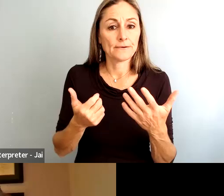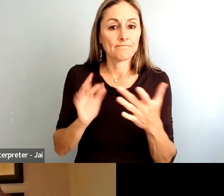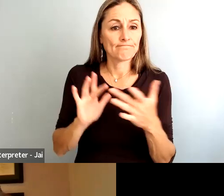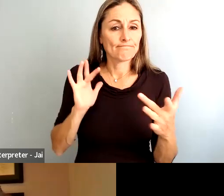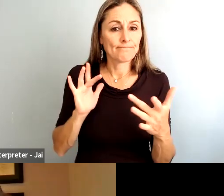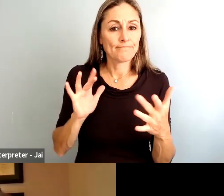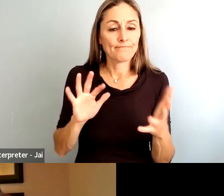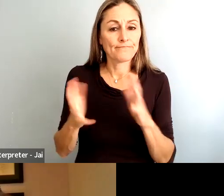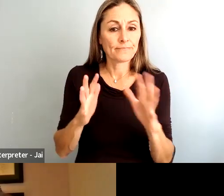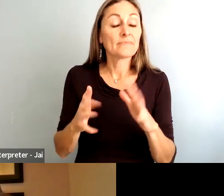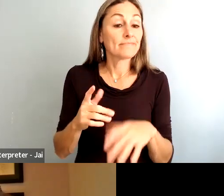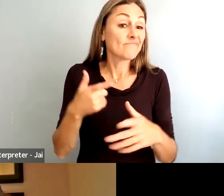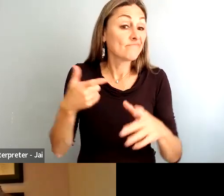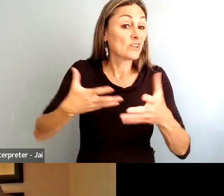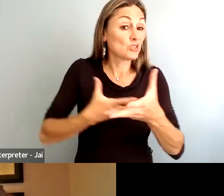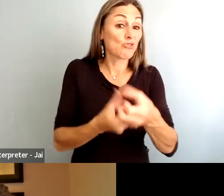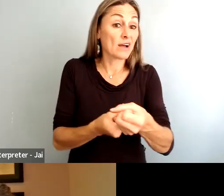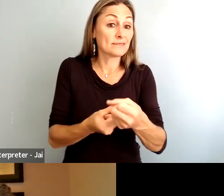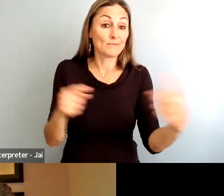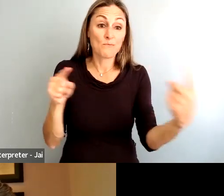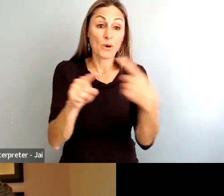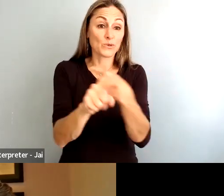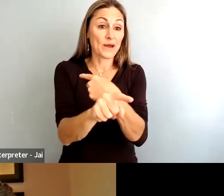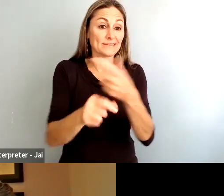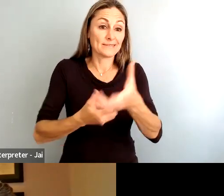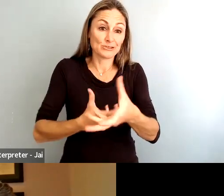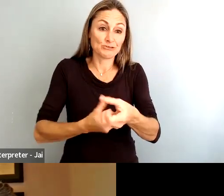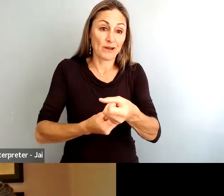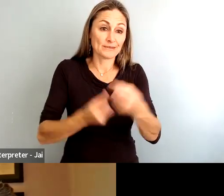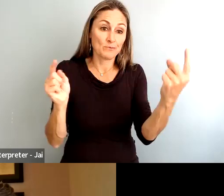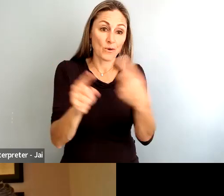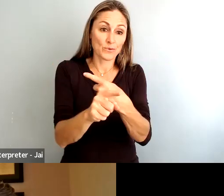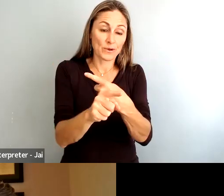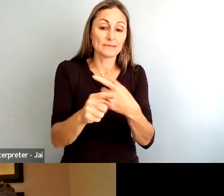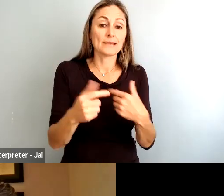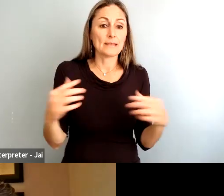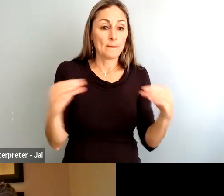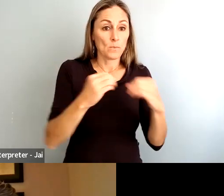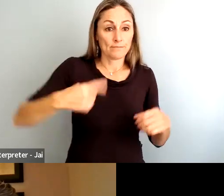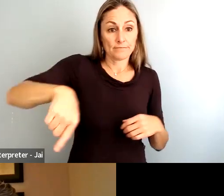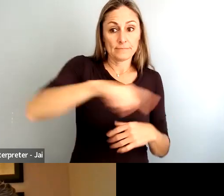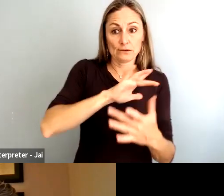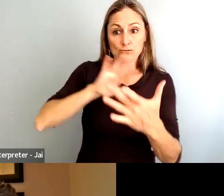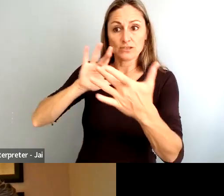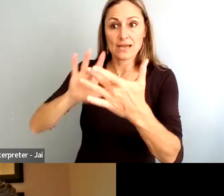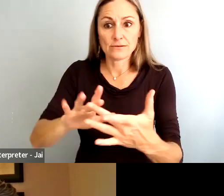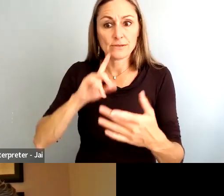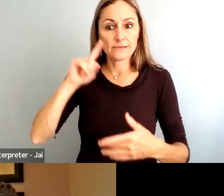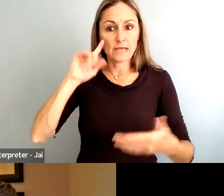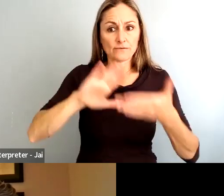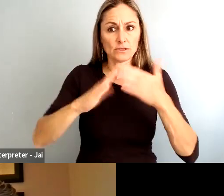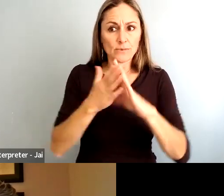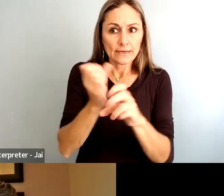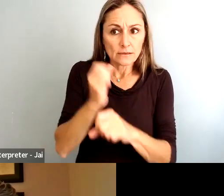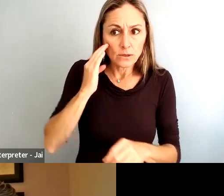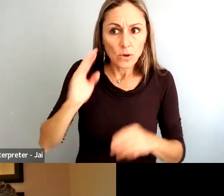it's a matter of trust, and it goes both ways. So the more we can reach out to that community, get to know the people in that